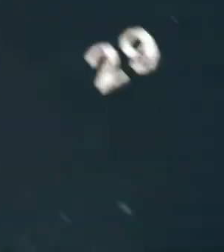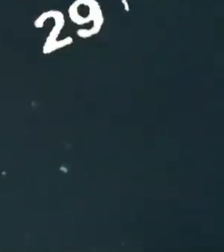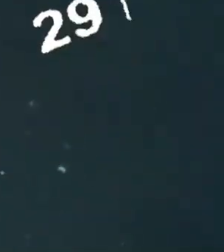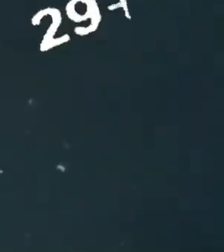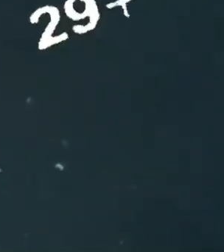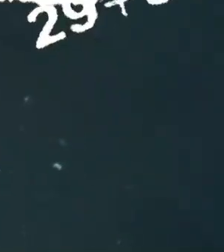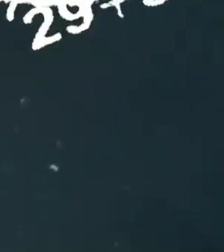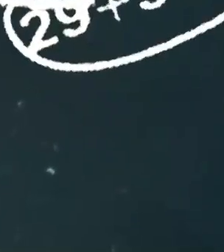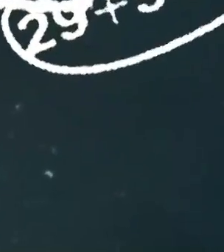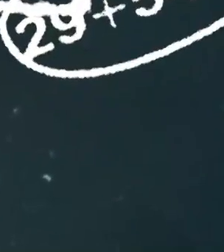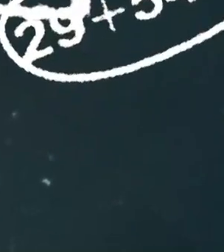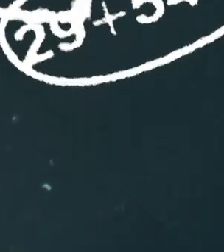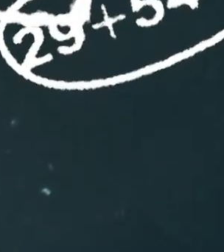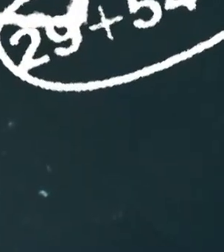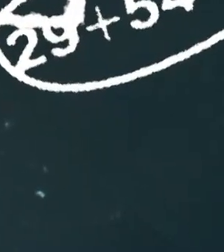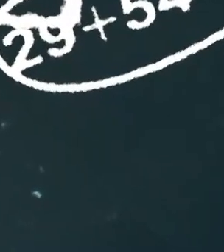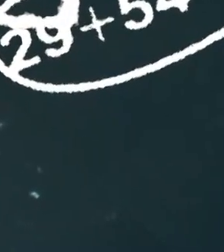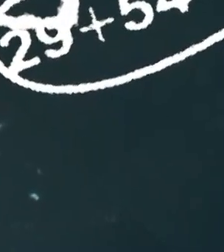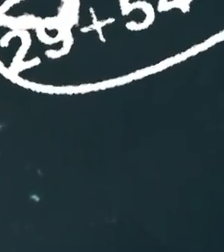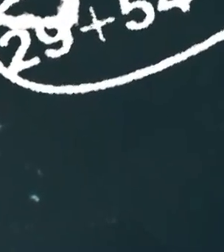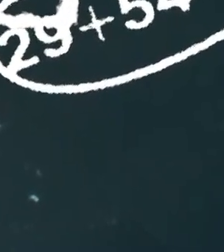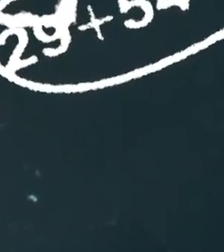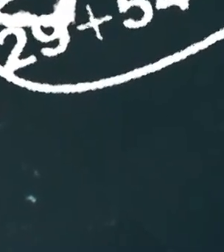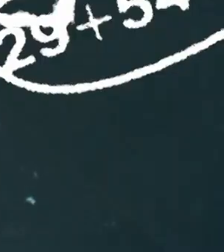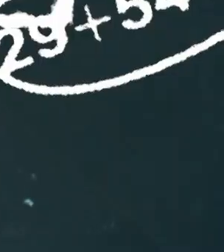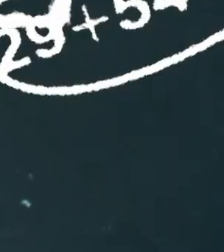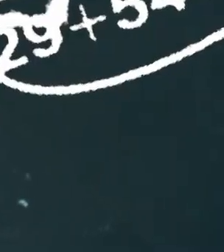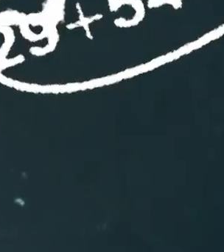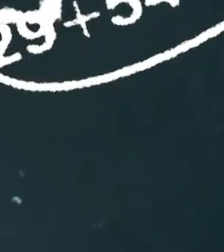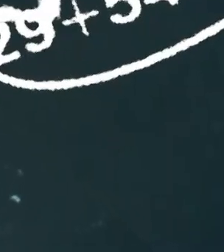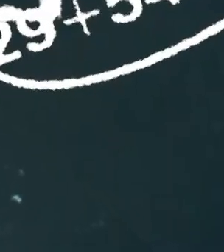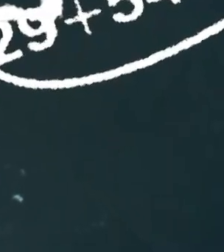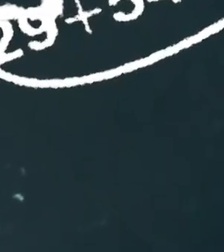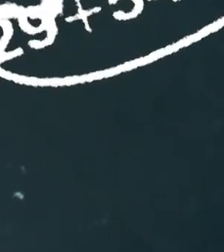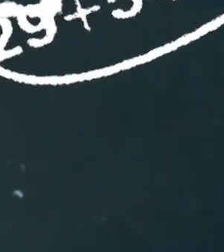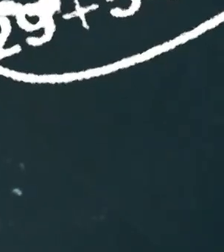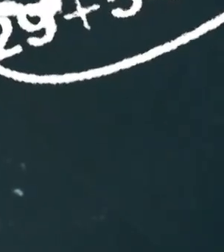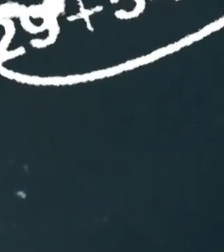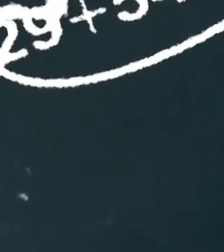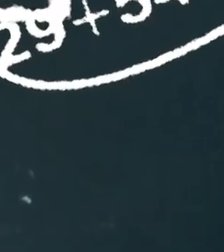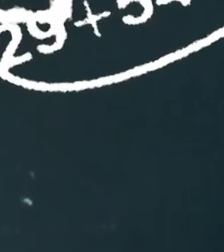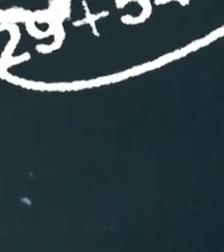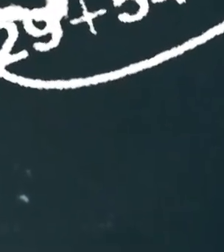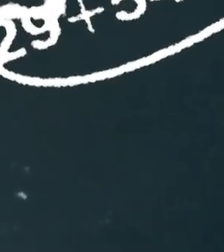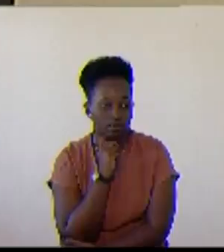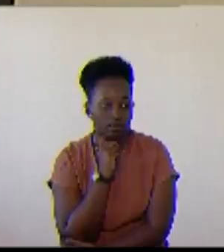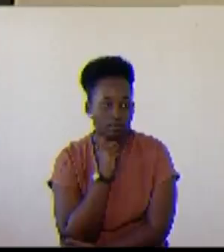Welcome to Study Time, a televised home learning program produced by Rwanda Education